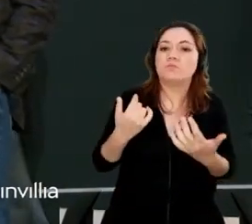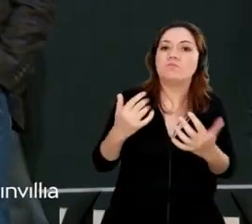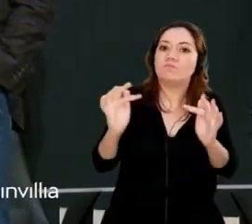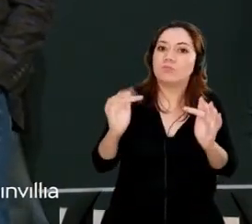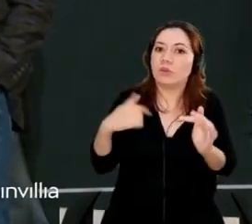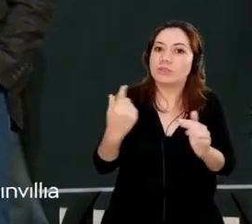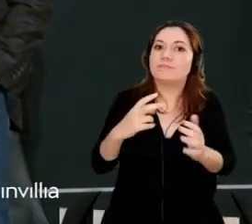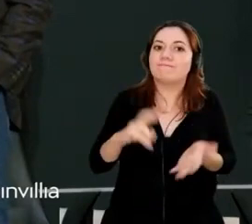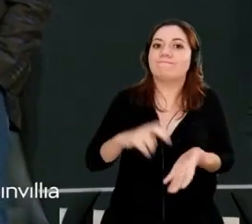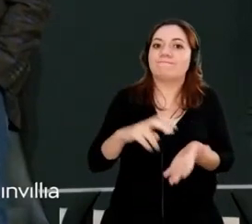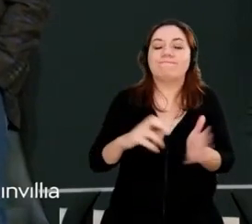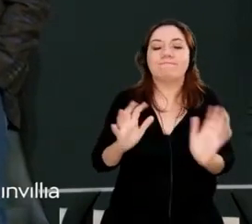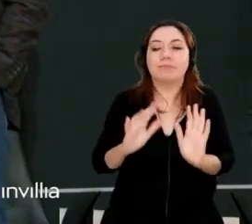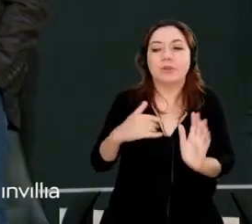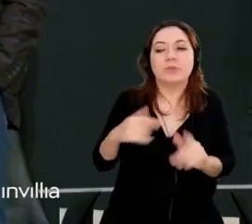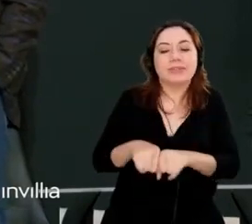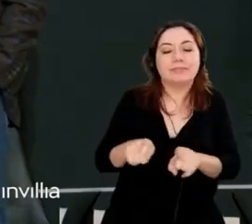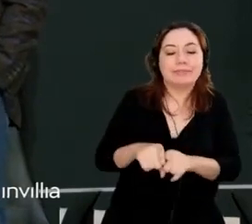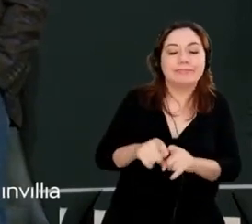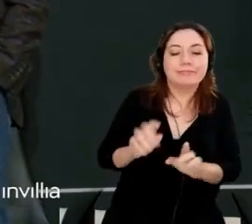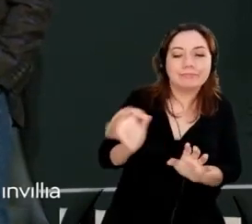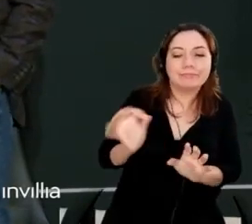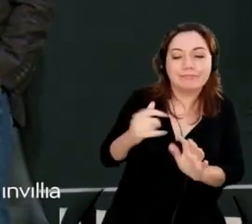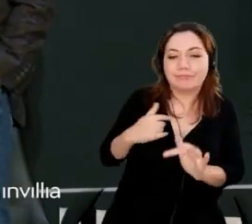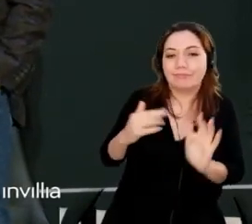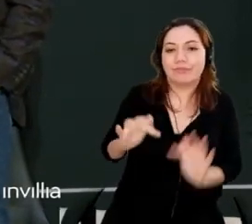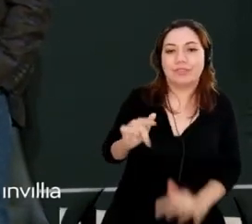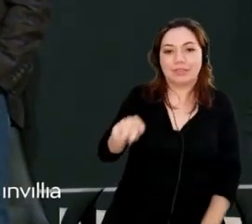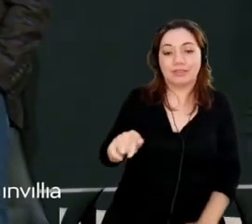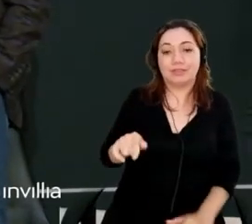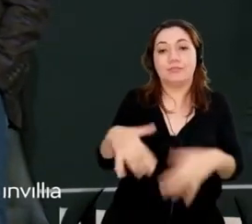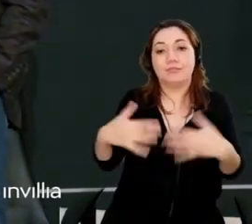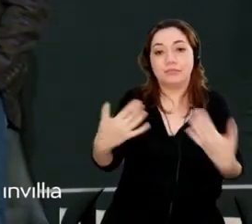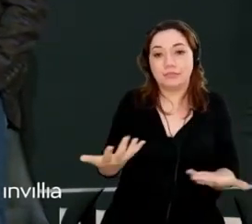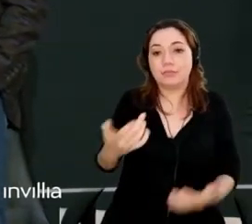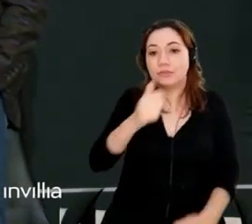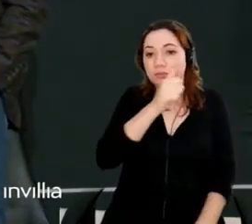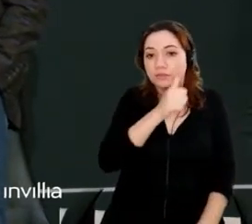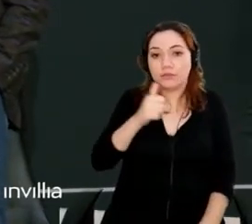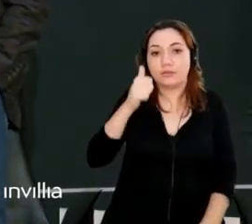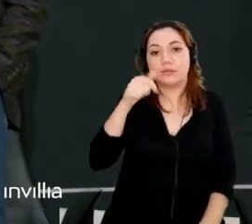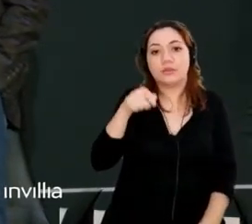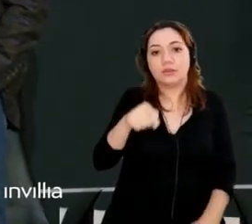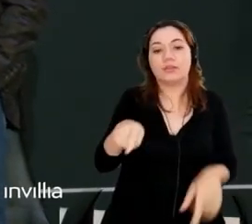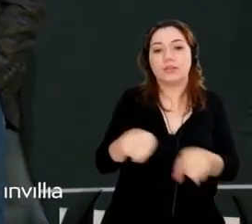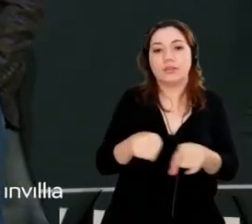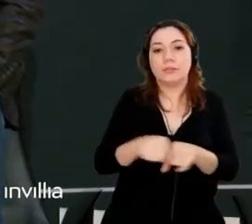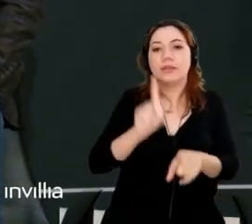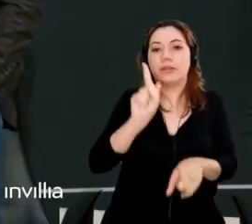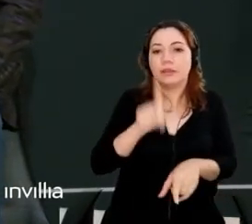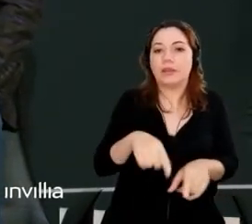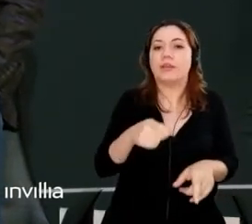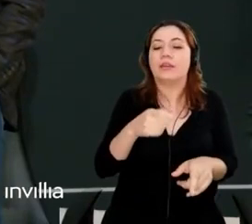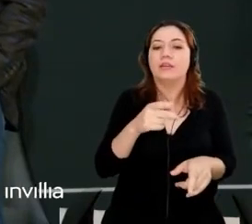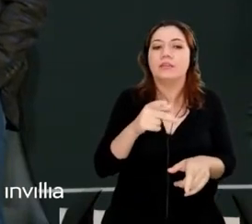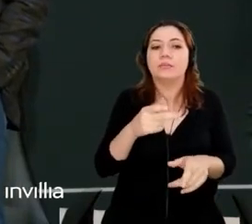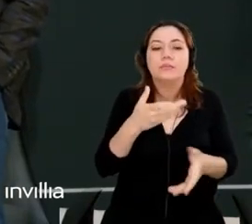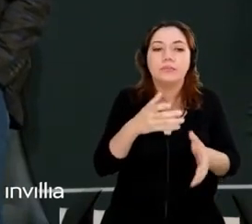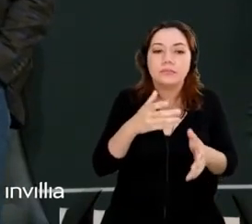is also working on Amazon Q. Do you have any interaction with that product at all?